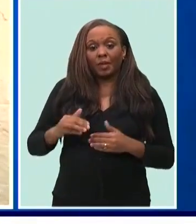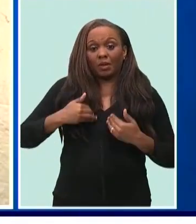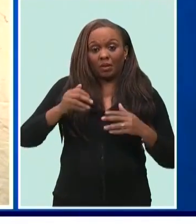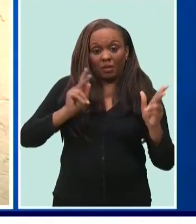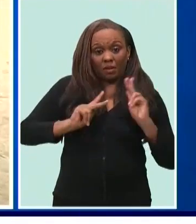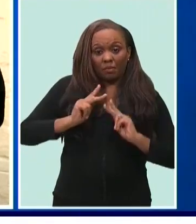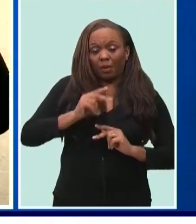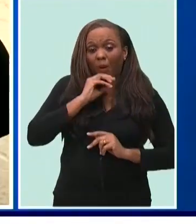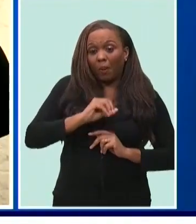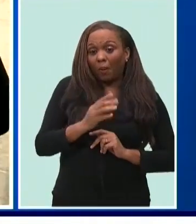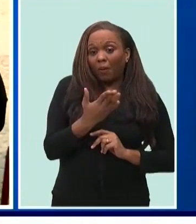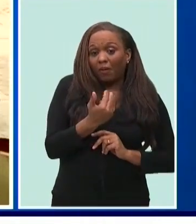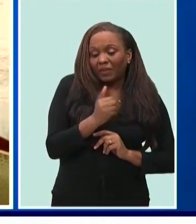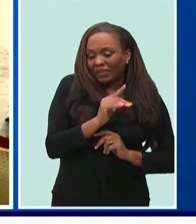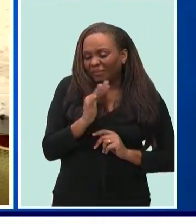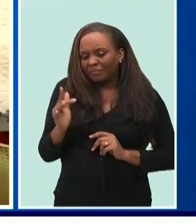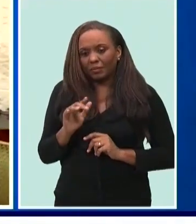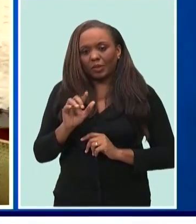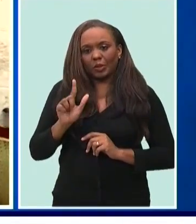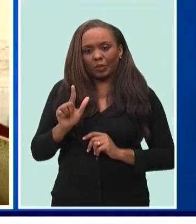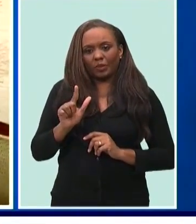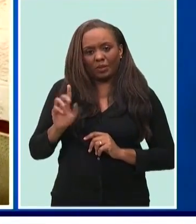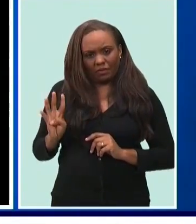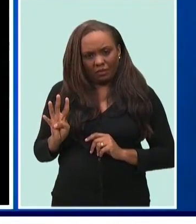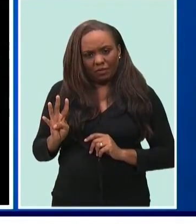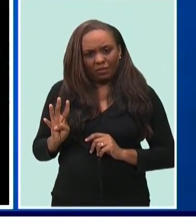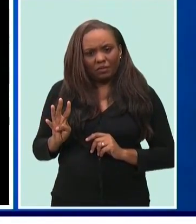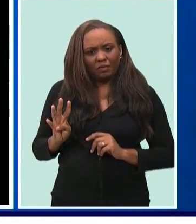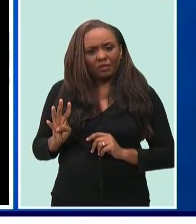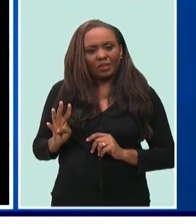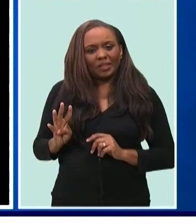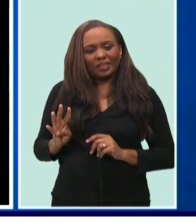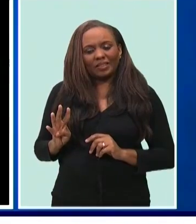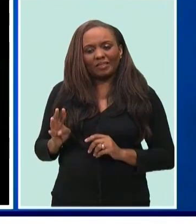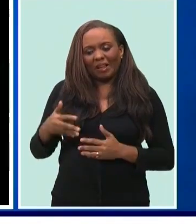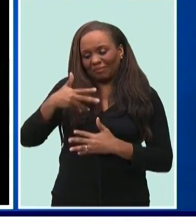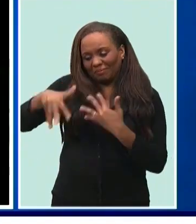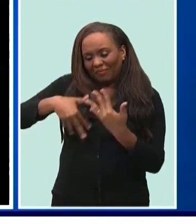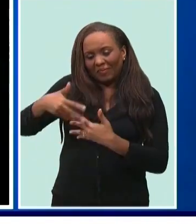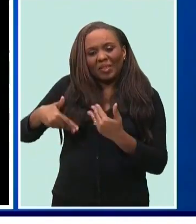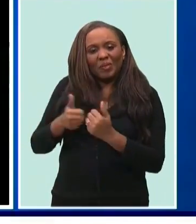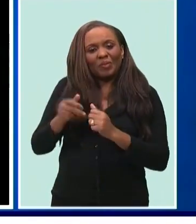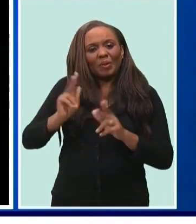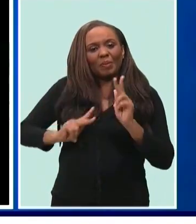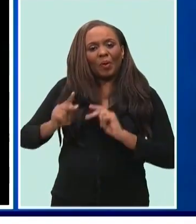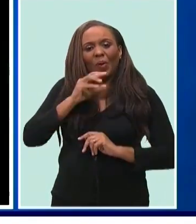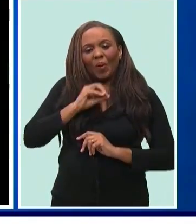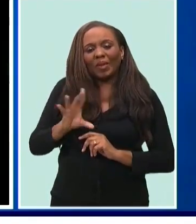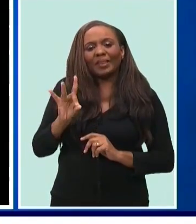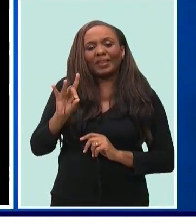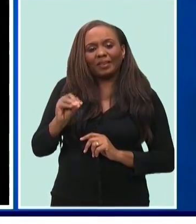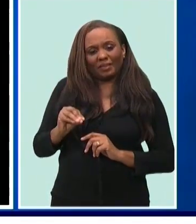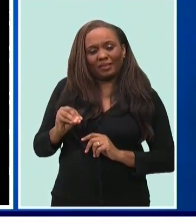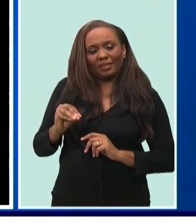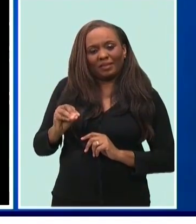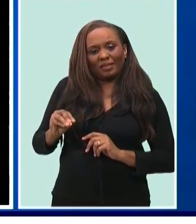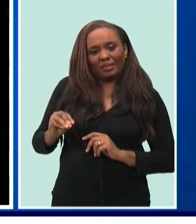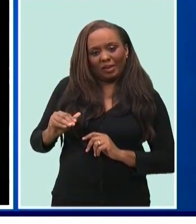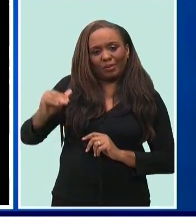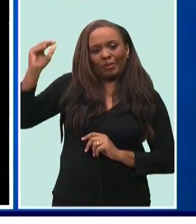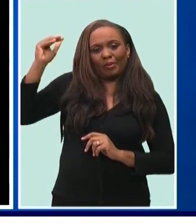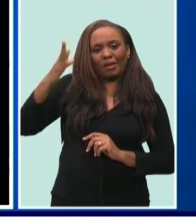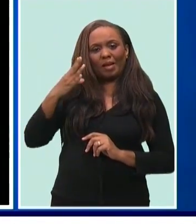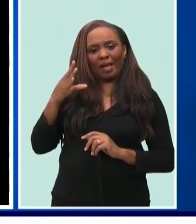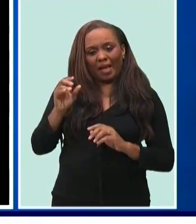between 15 and 24 were encouraged to spend time with people 80 years and older and record their life stories.